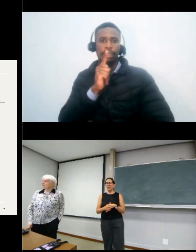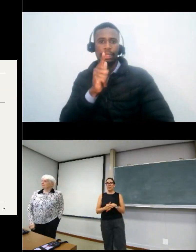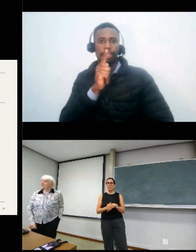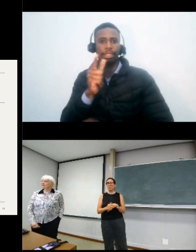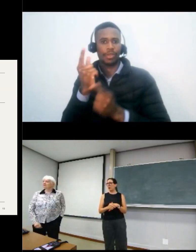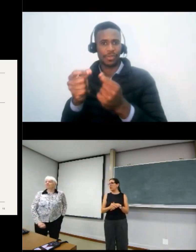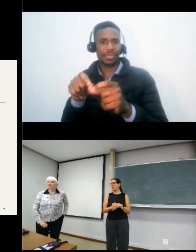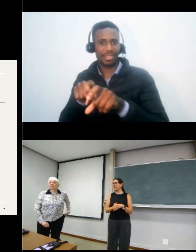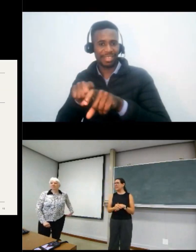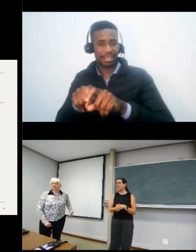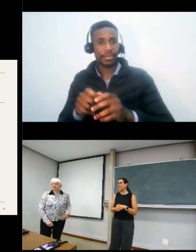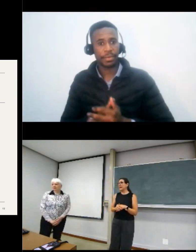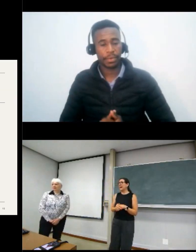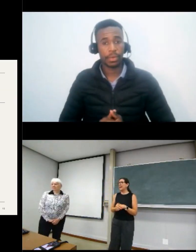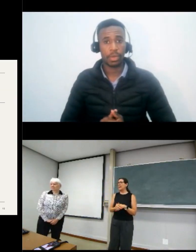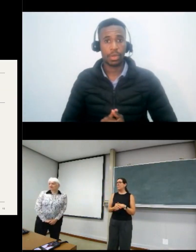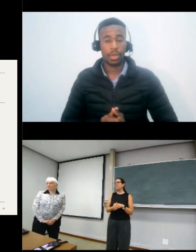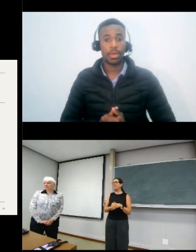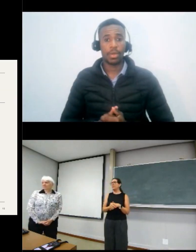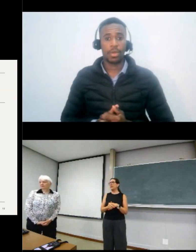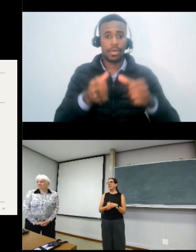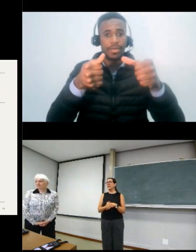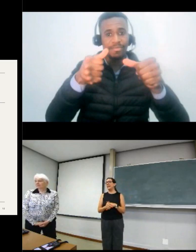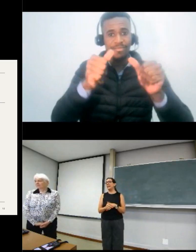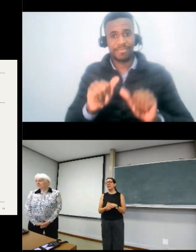Our second project,